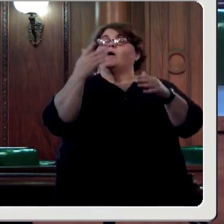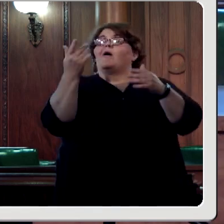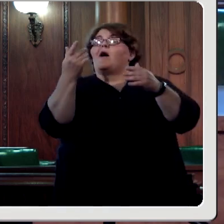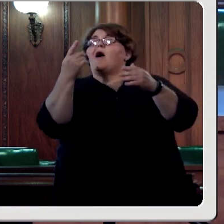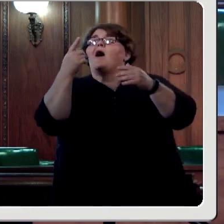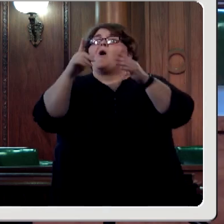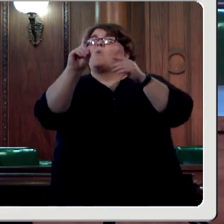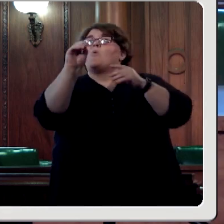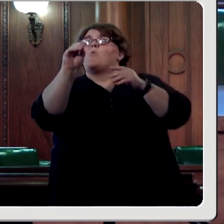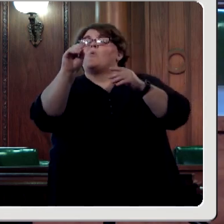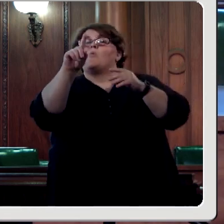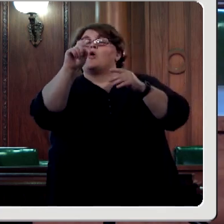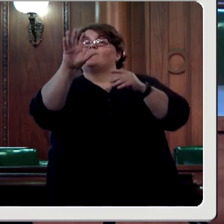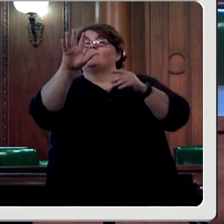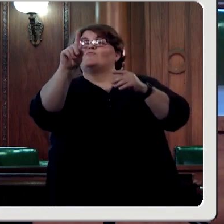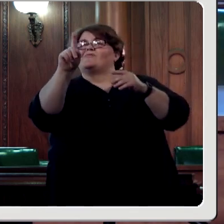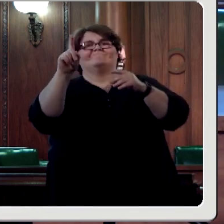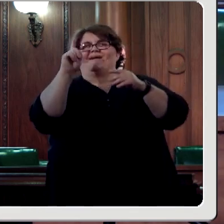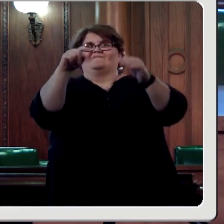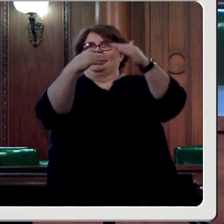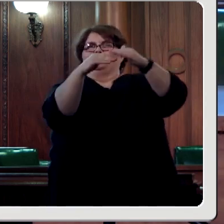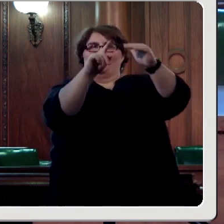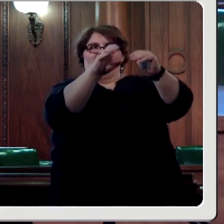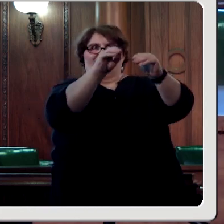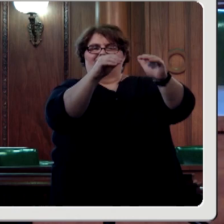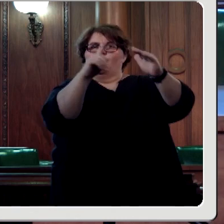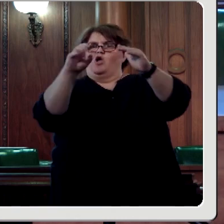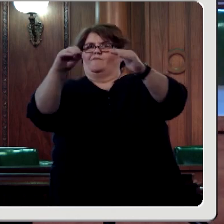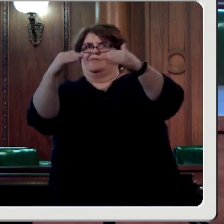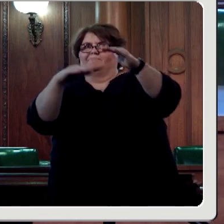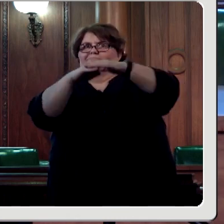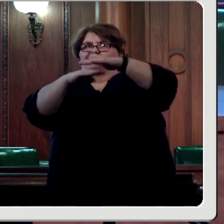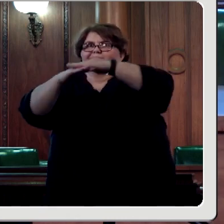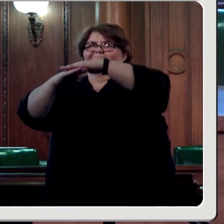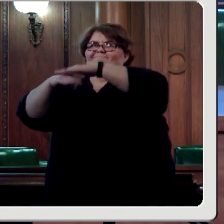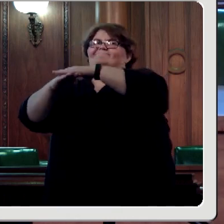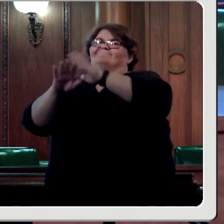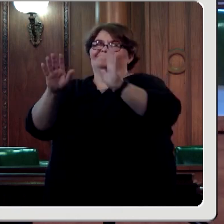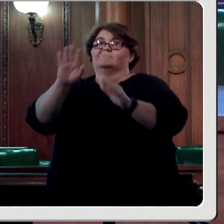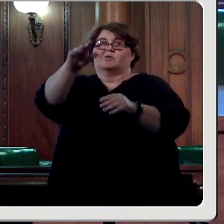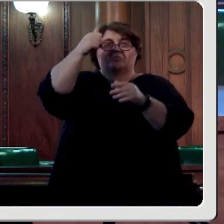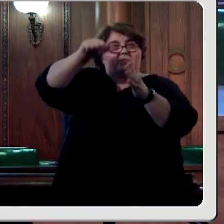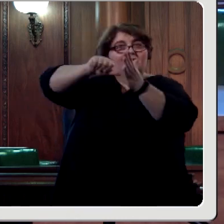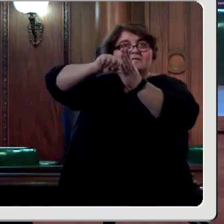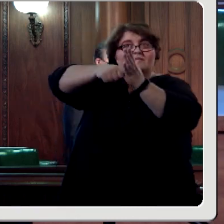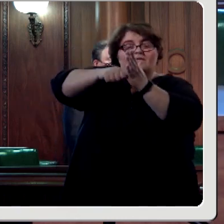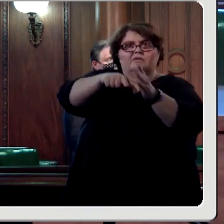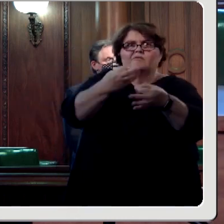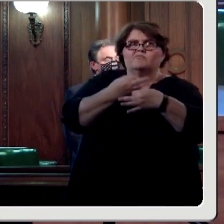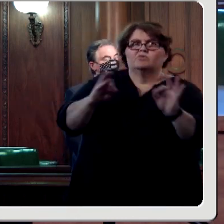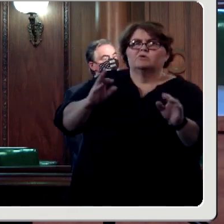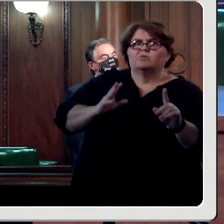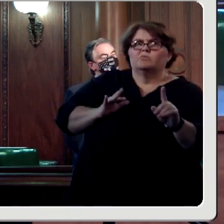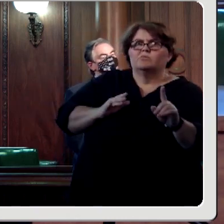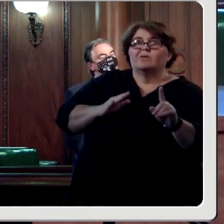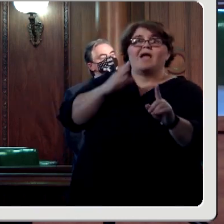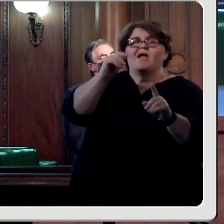tested. Again, this is free and without a provider's order. The number is